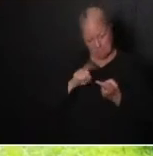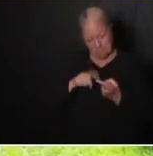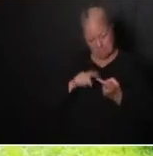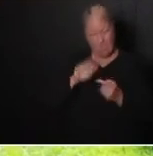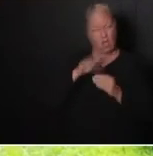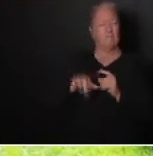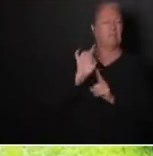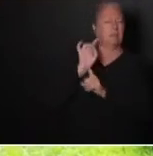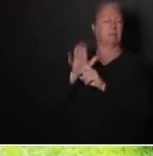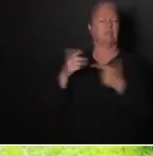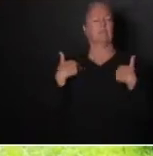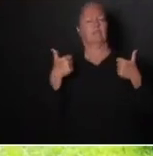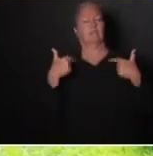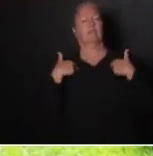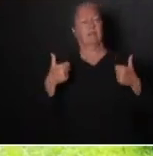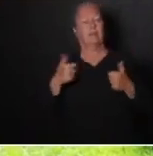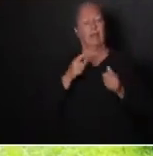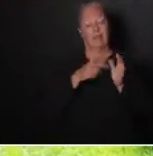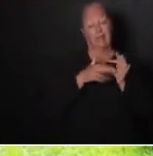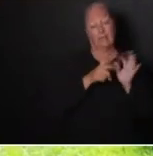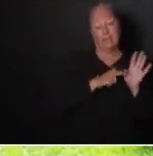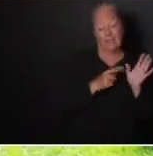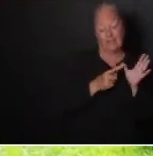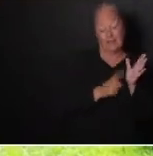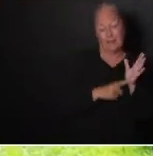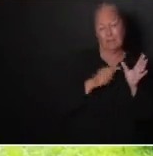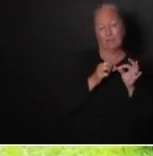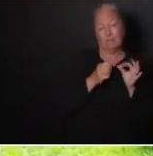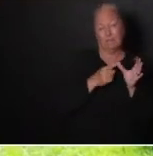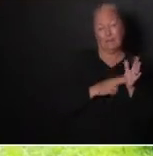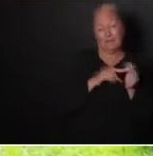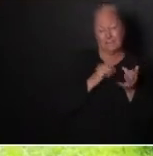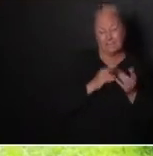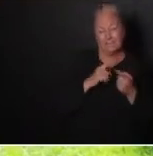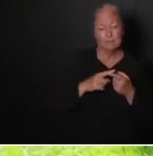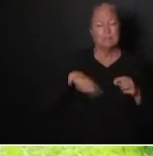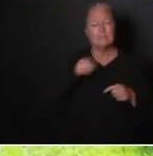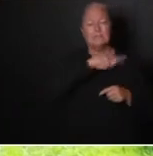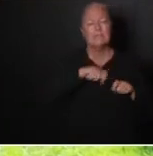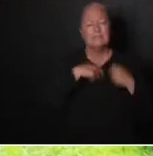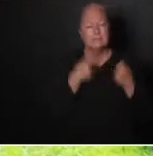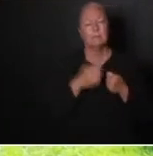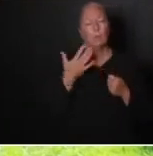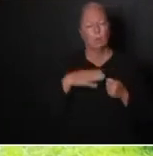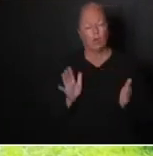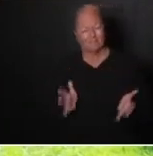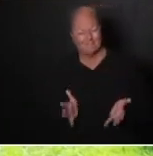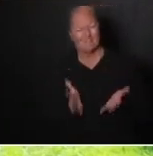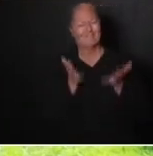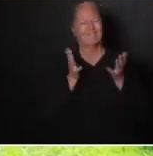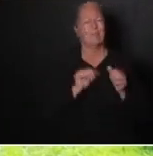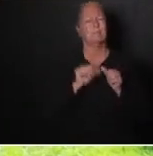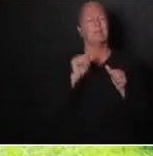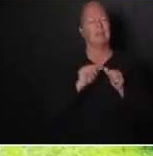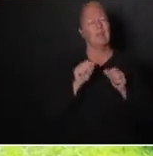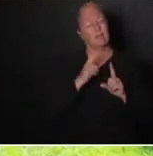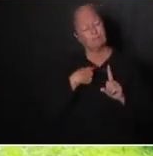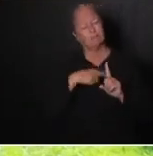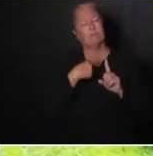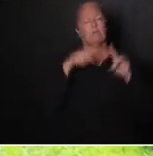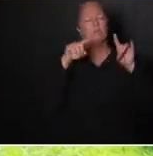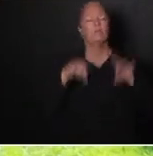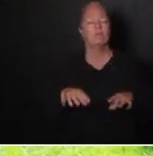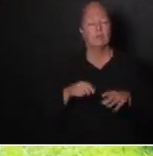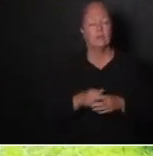themselves. But Anthony Albanese and the movement behind him want to build a better Australia. An Australia where